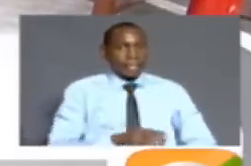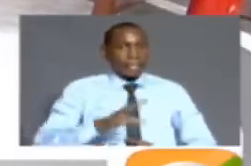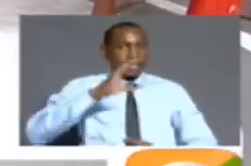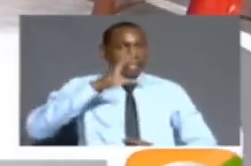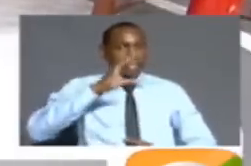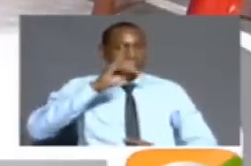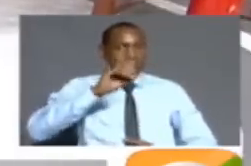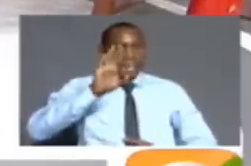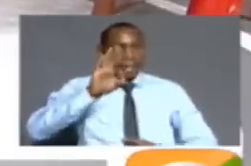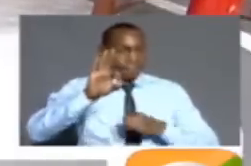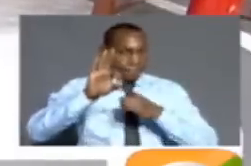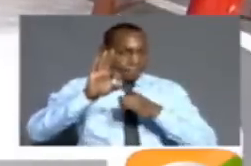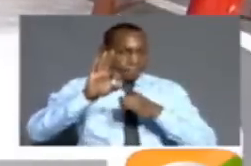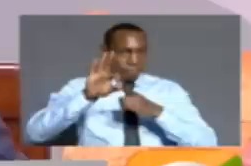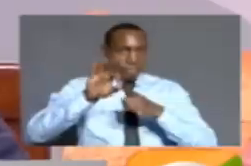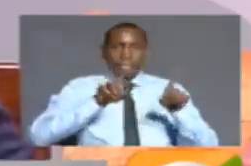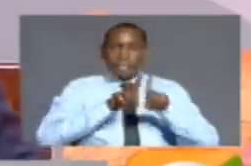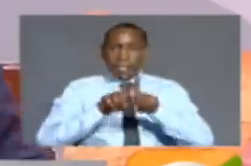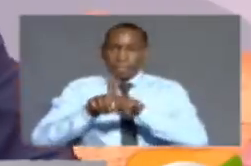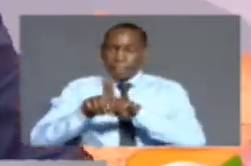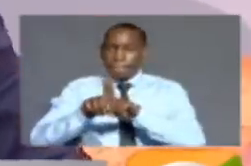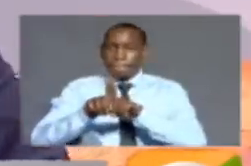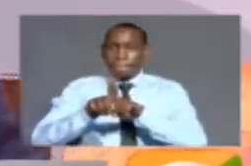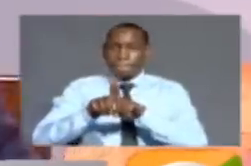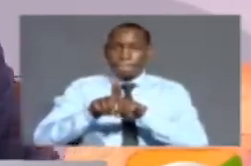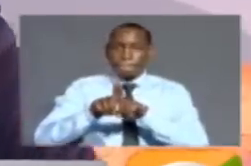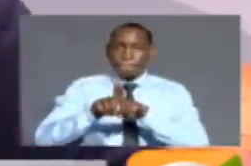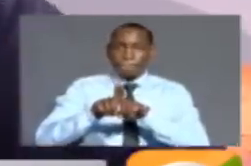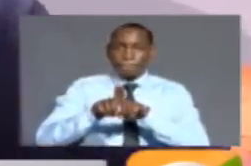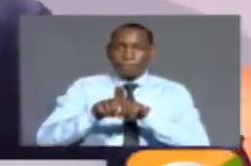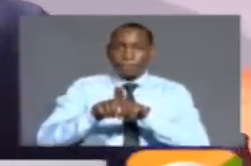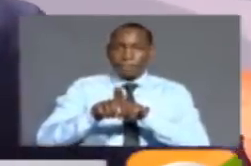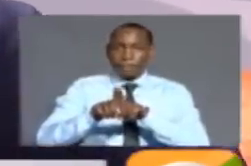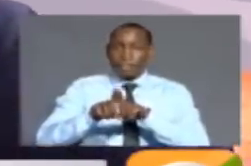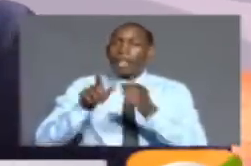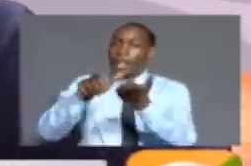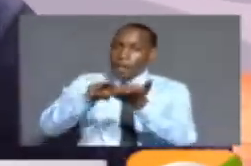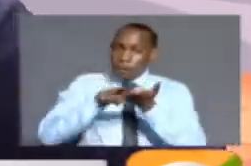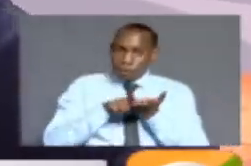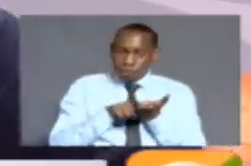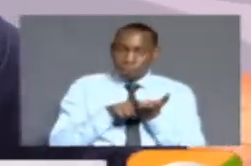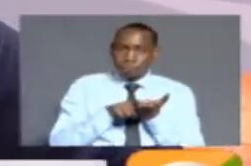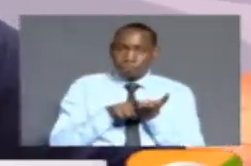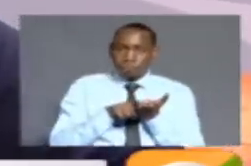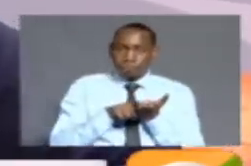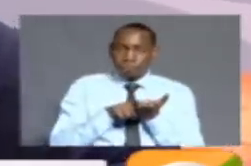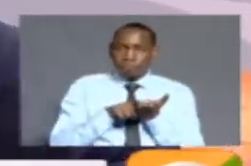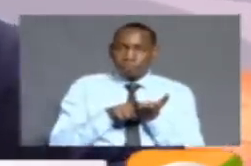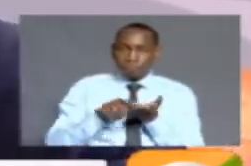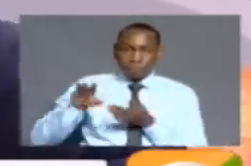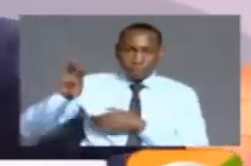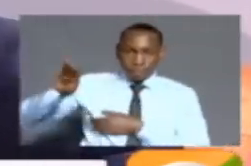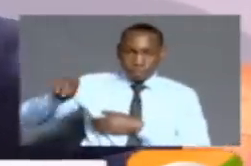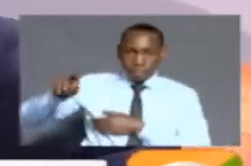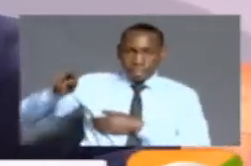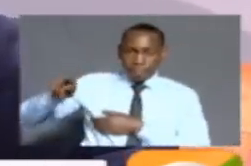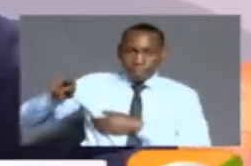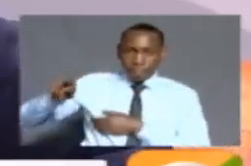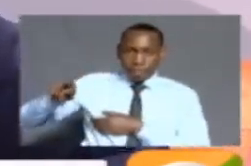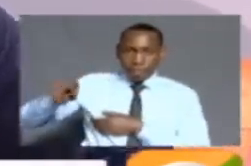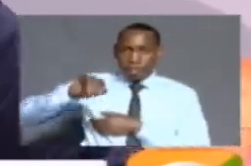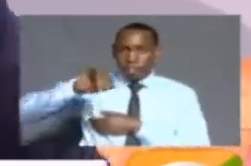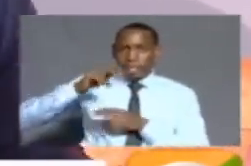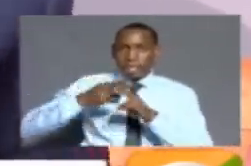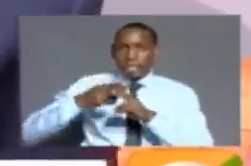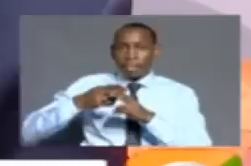CDF, just like it's a conditional grant. The MP, Kiarie, KJ, yes.